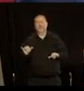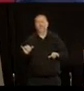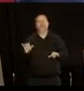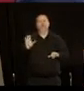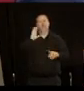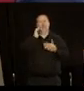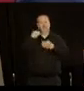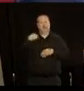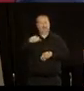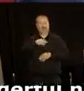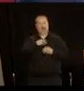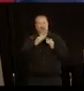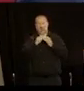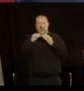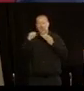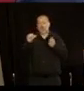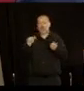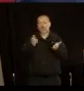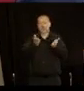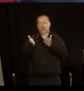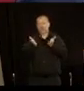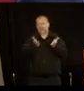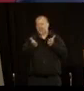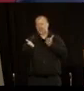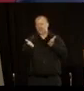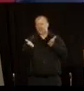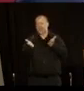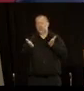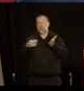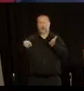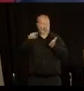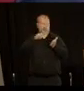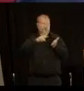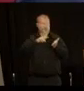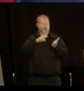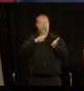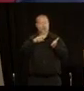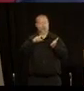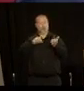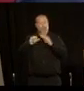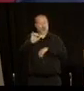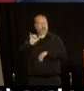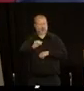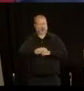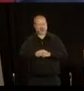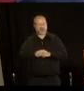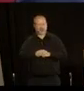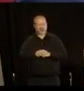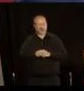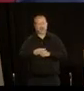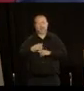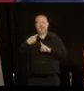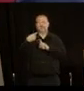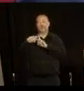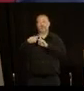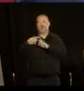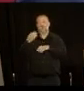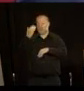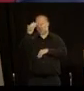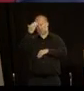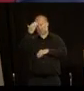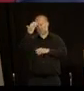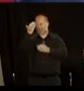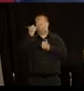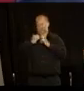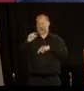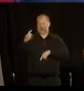will help us more efficiently serve you and each other. In addition, we know that for